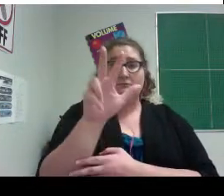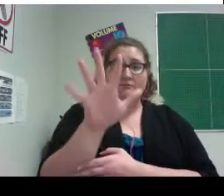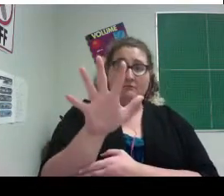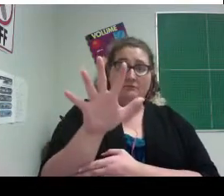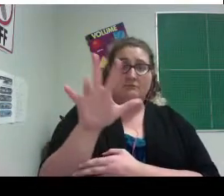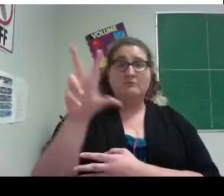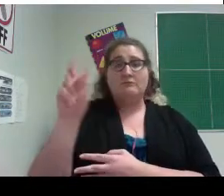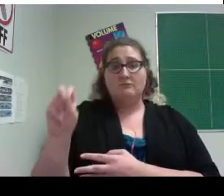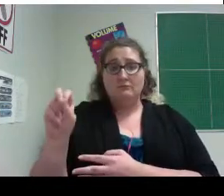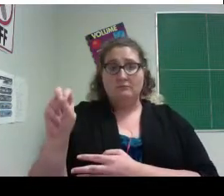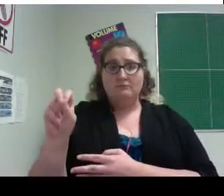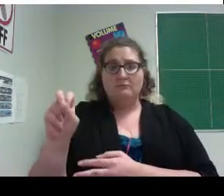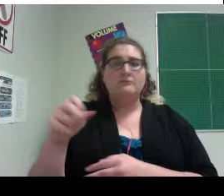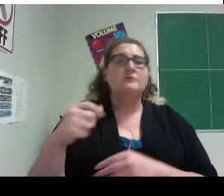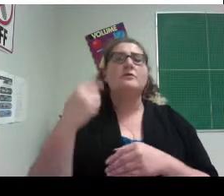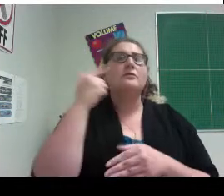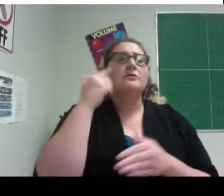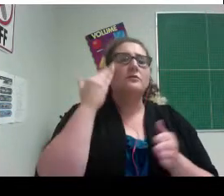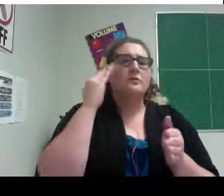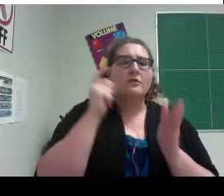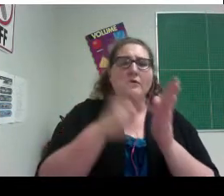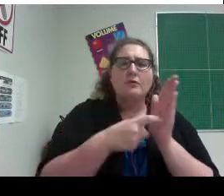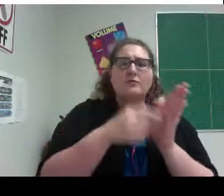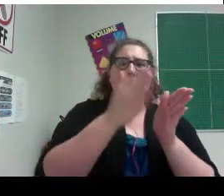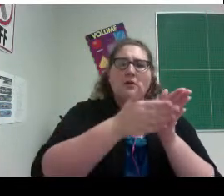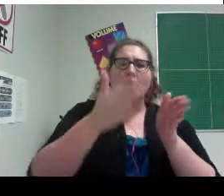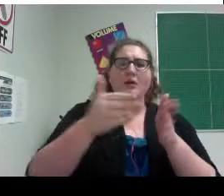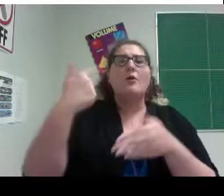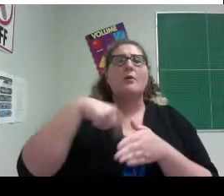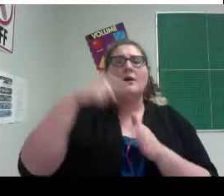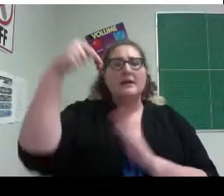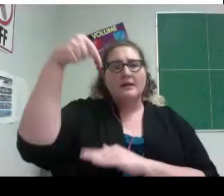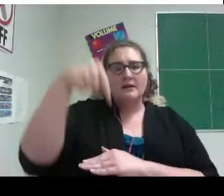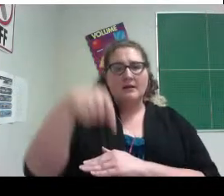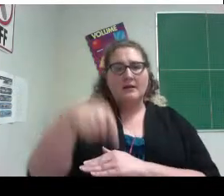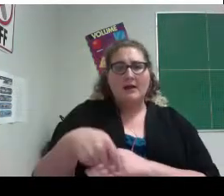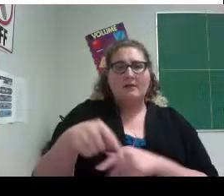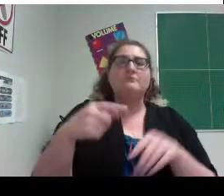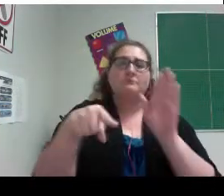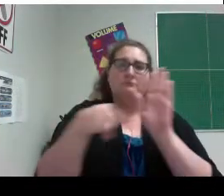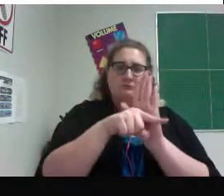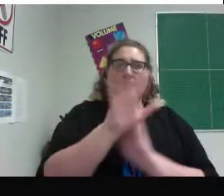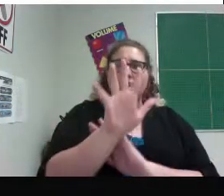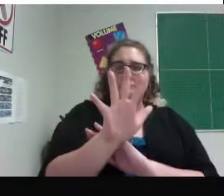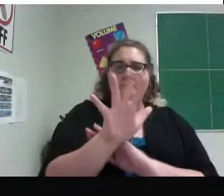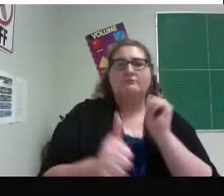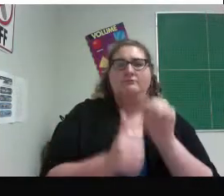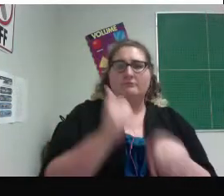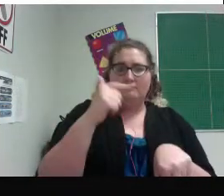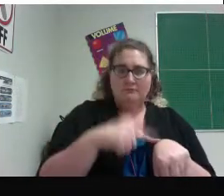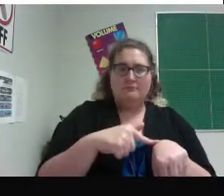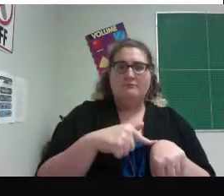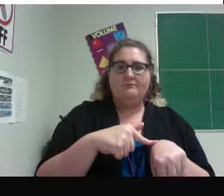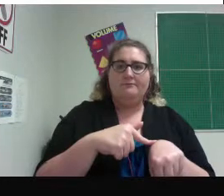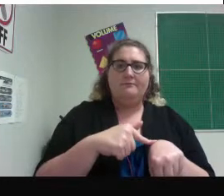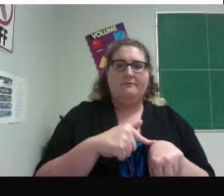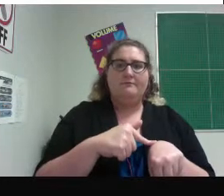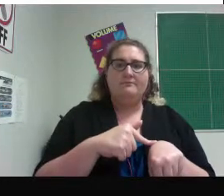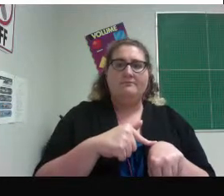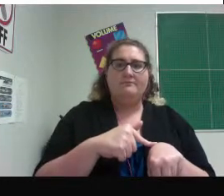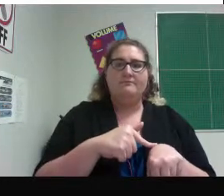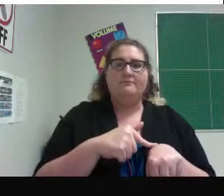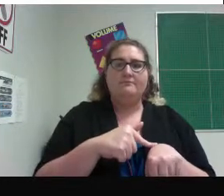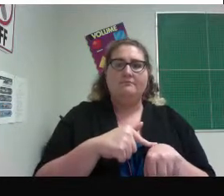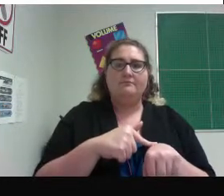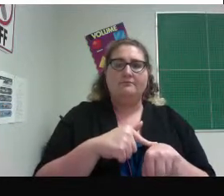40, 35, 30. And if you'll notice the pattern, it looks like we are going down or subtracting 5 each time.